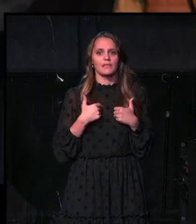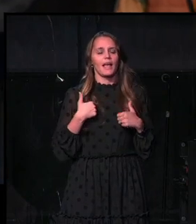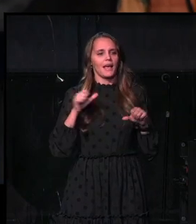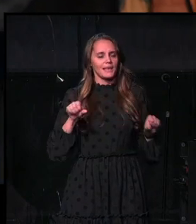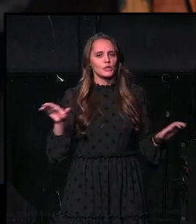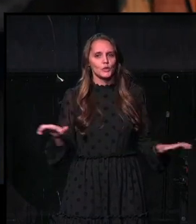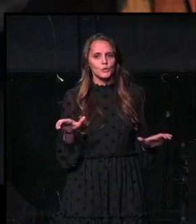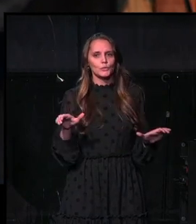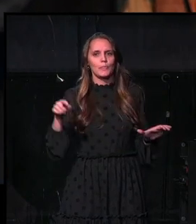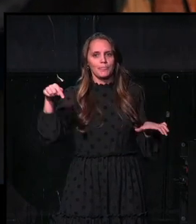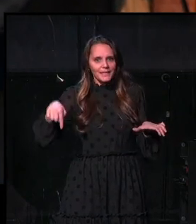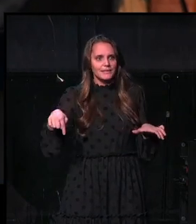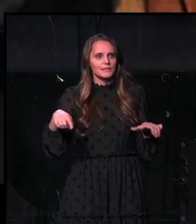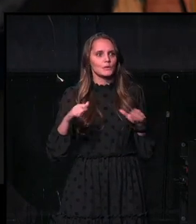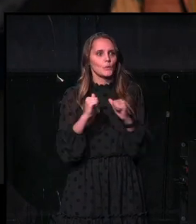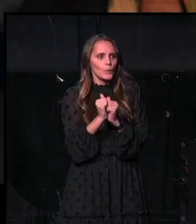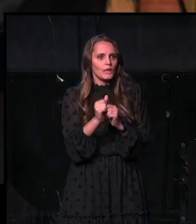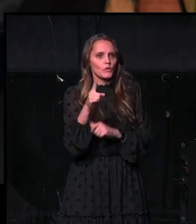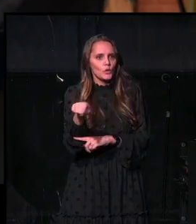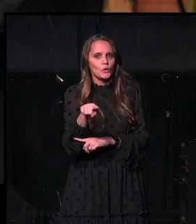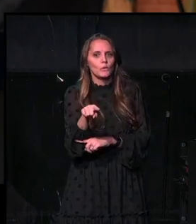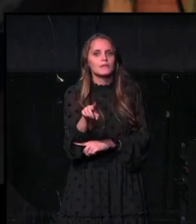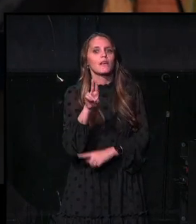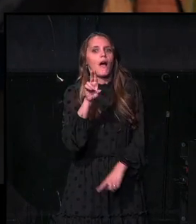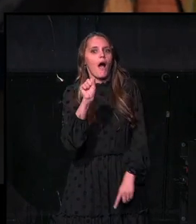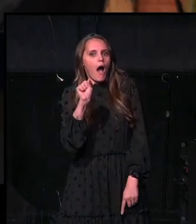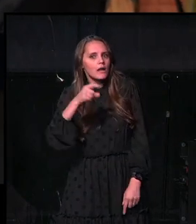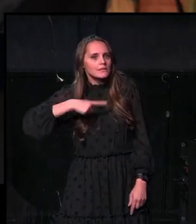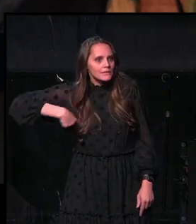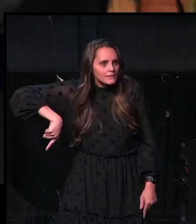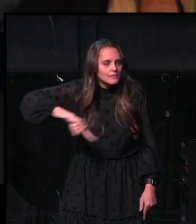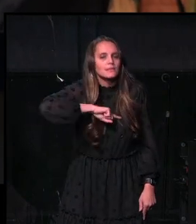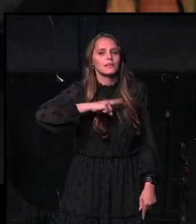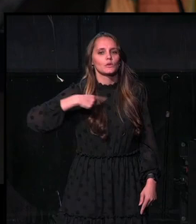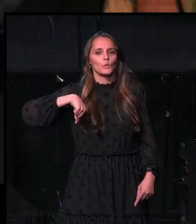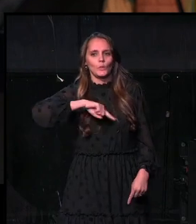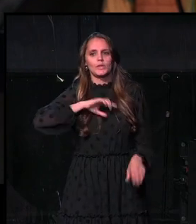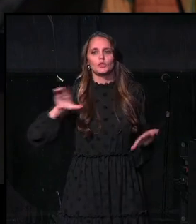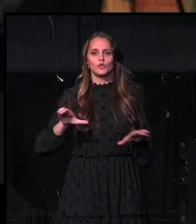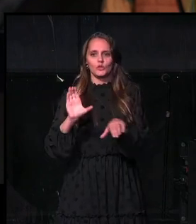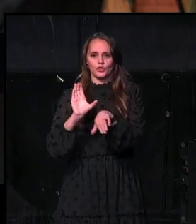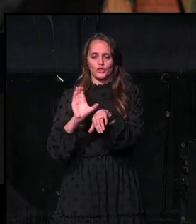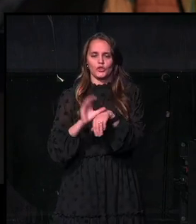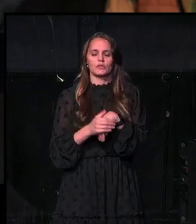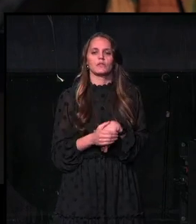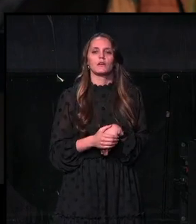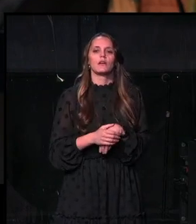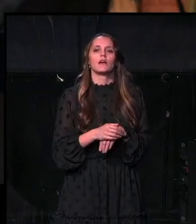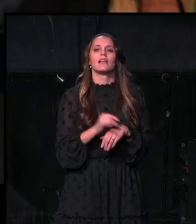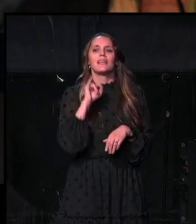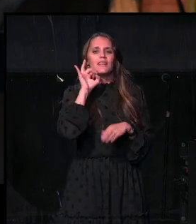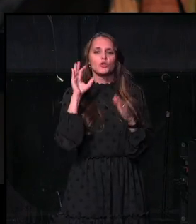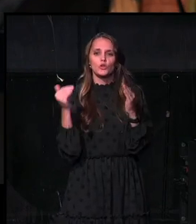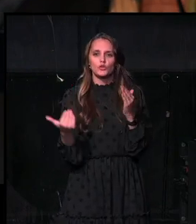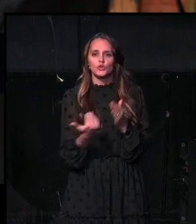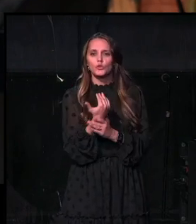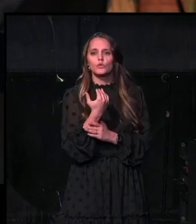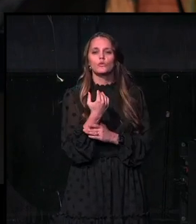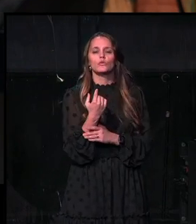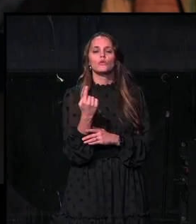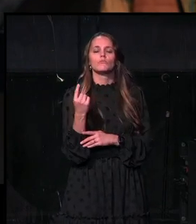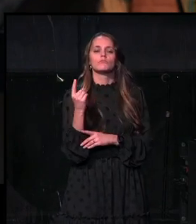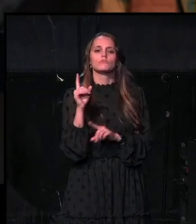you. This is an us thing as we do church. So reminder, too, if you're brand new, frontlinejr.com/new, or stop at